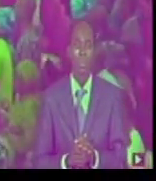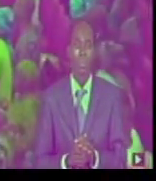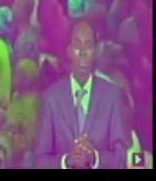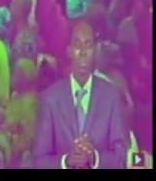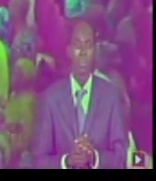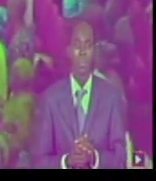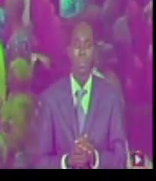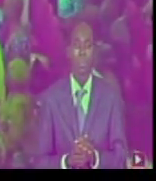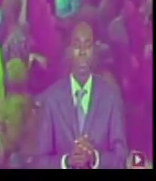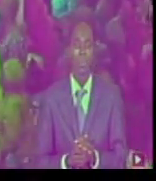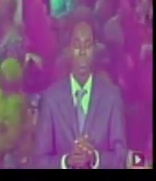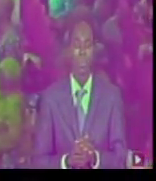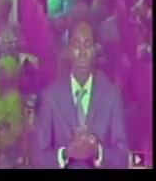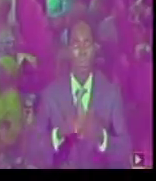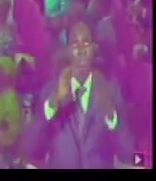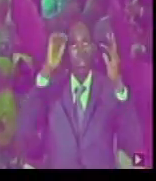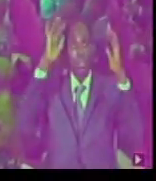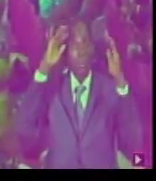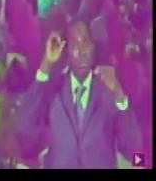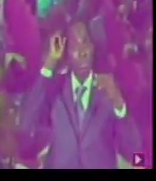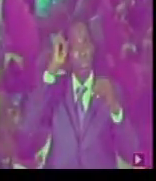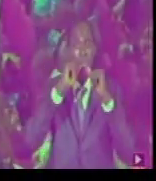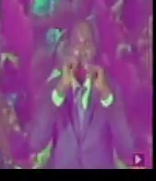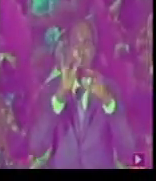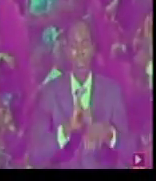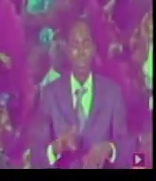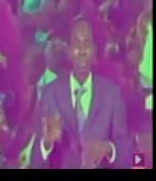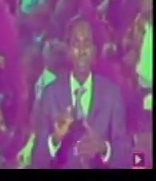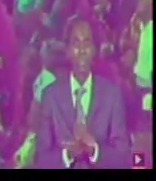Expect his blessing.